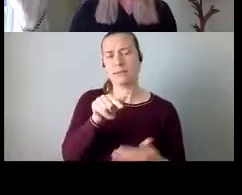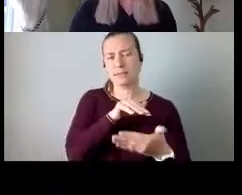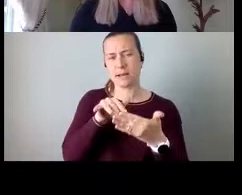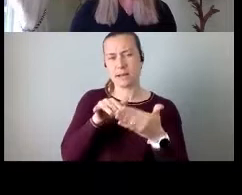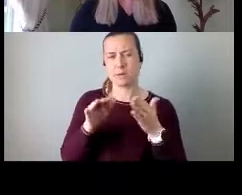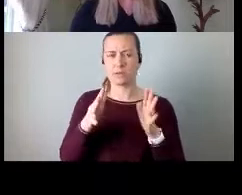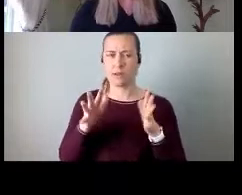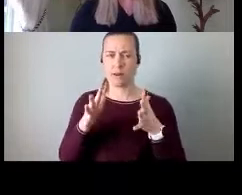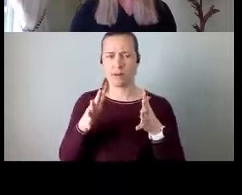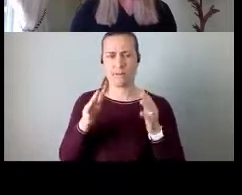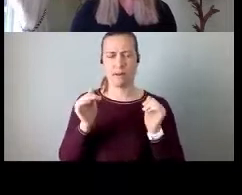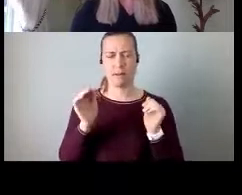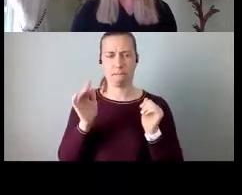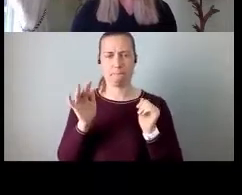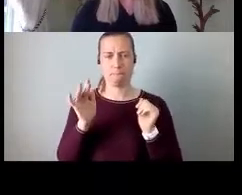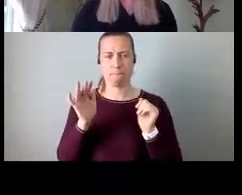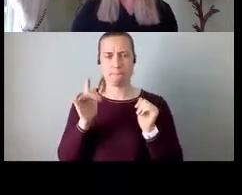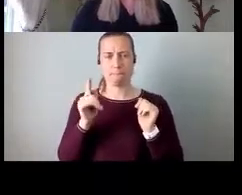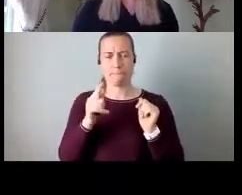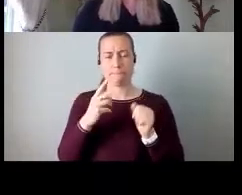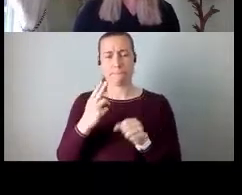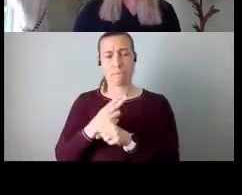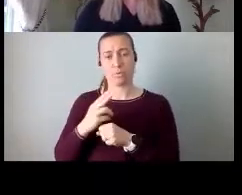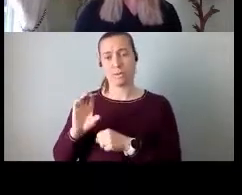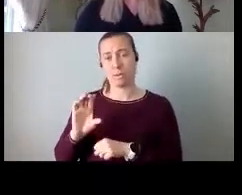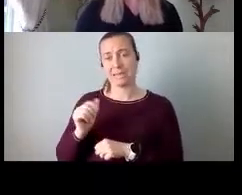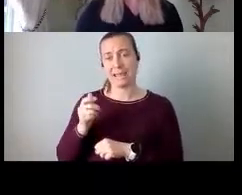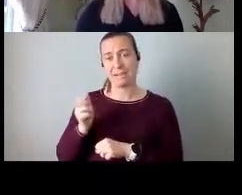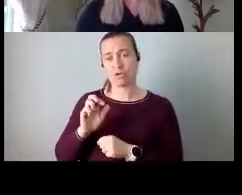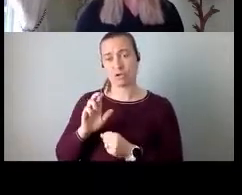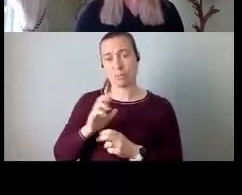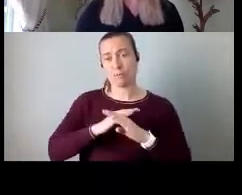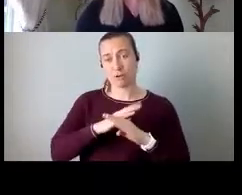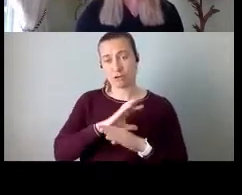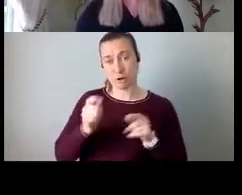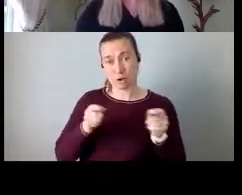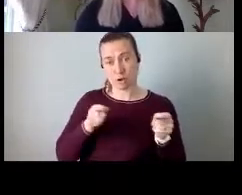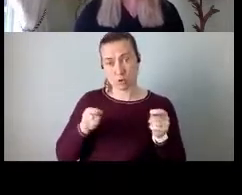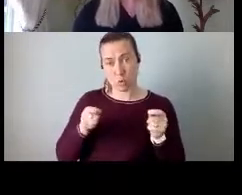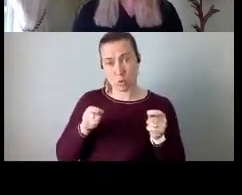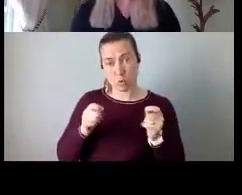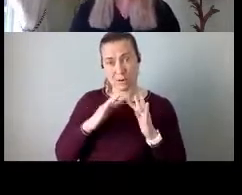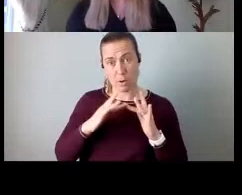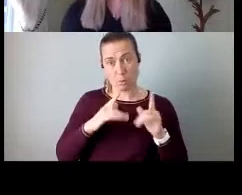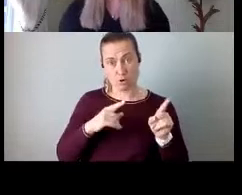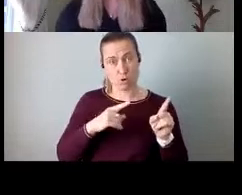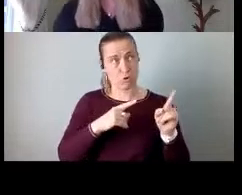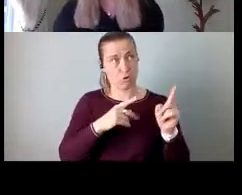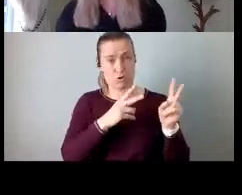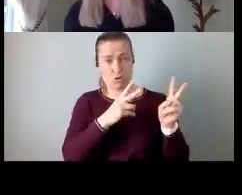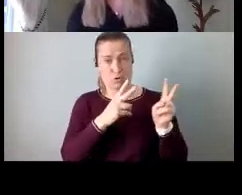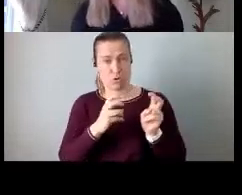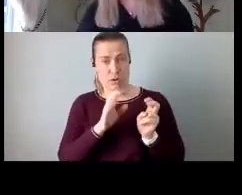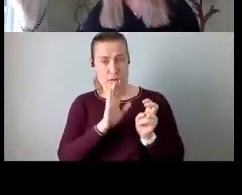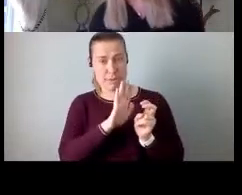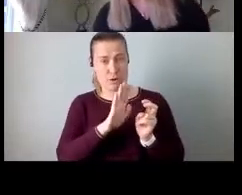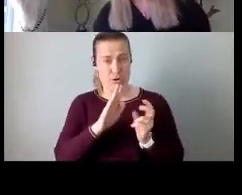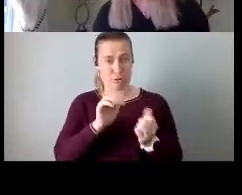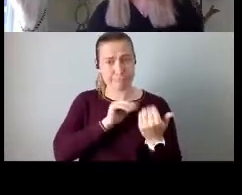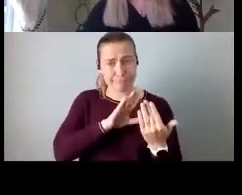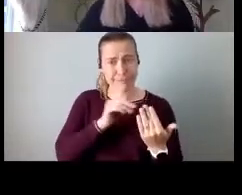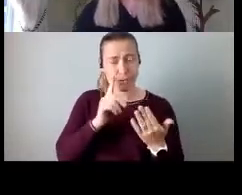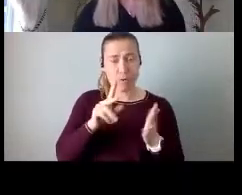lead from the Cancer Prevention and Control Network and how they approach policy, engagement